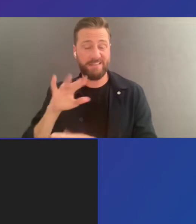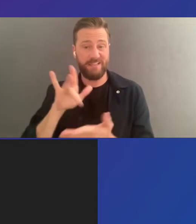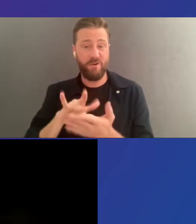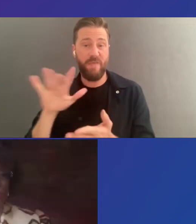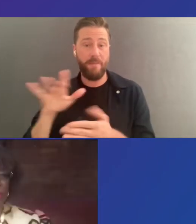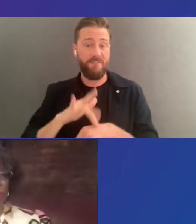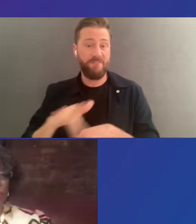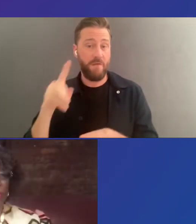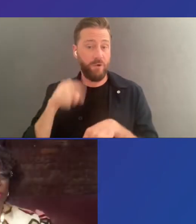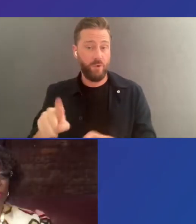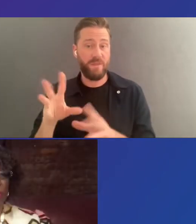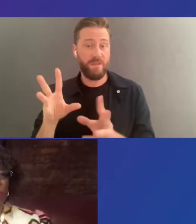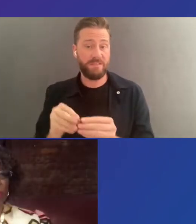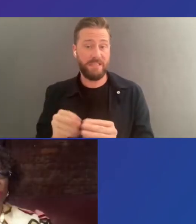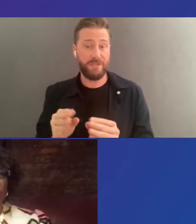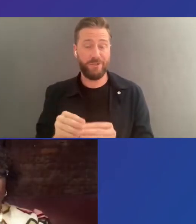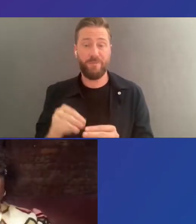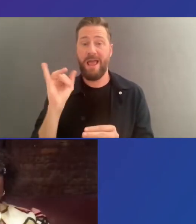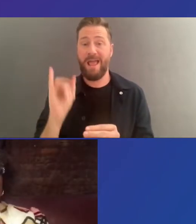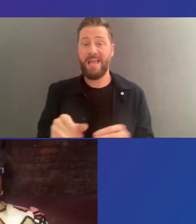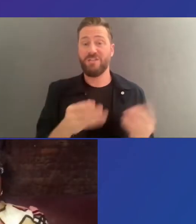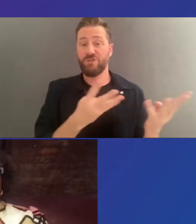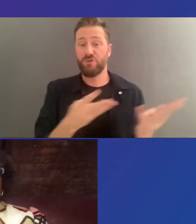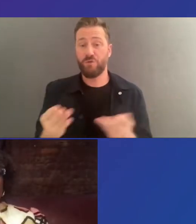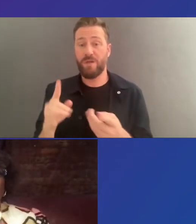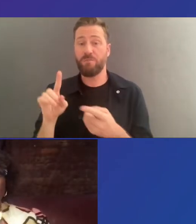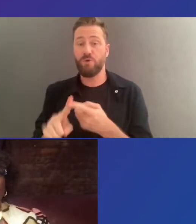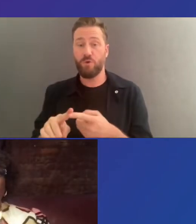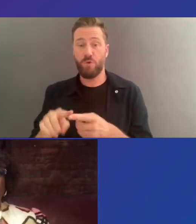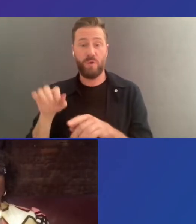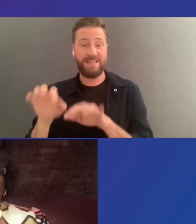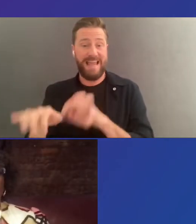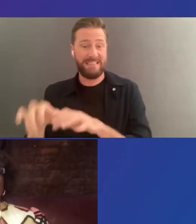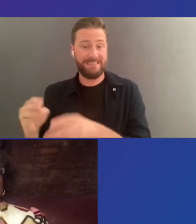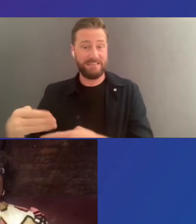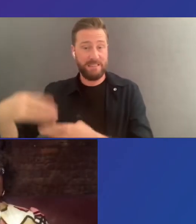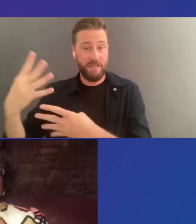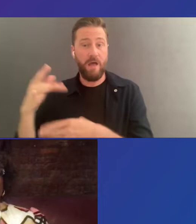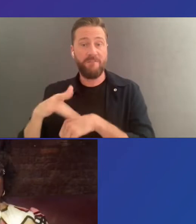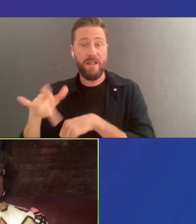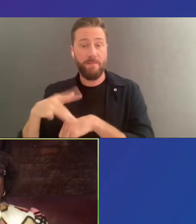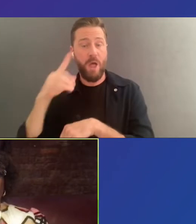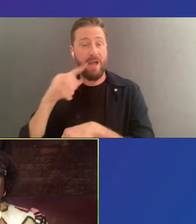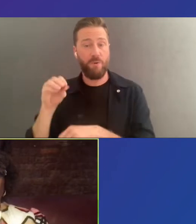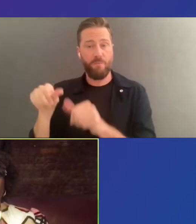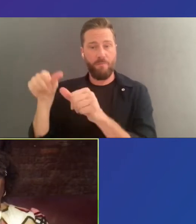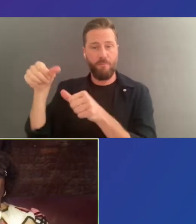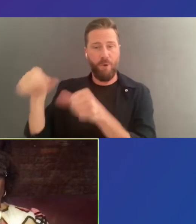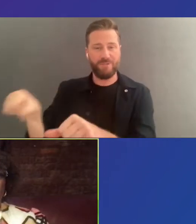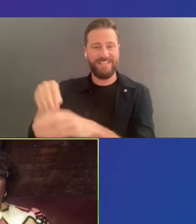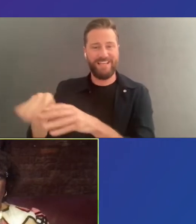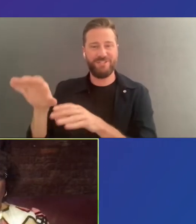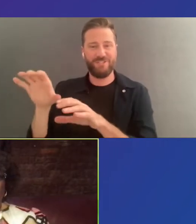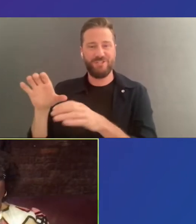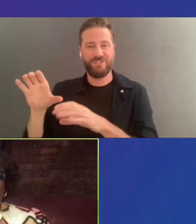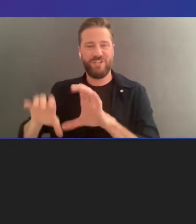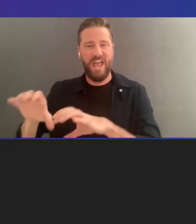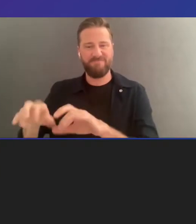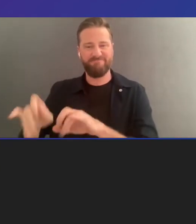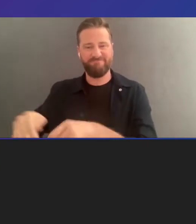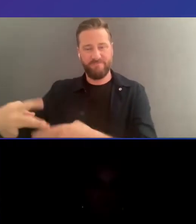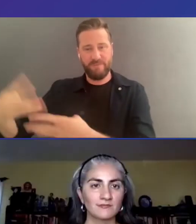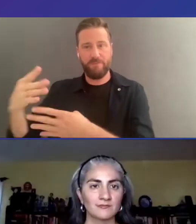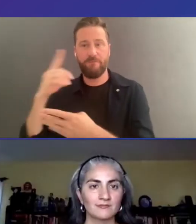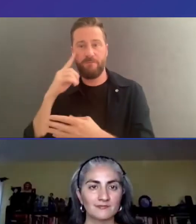A stream-to-text link will also be available and posted in the chat for further reference. We will also post speaker information